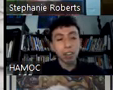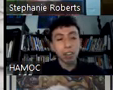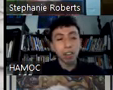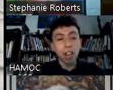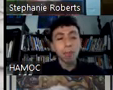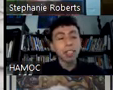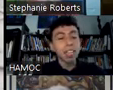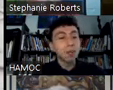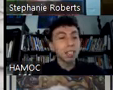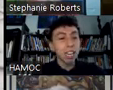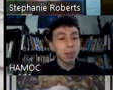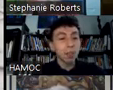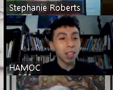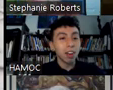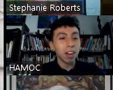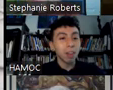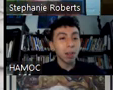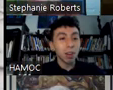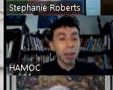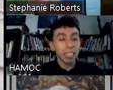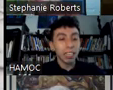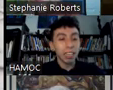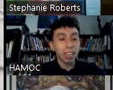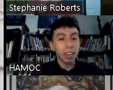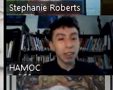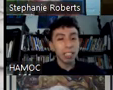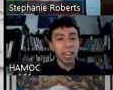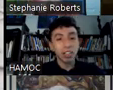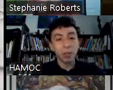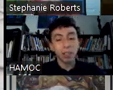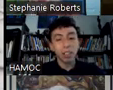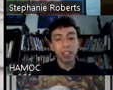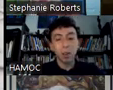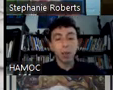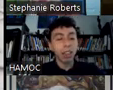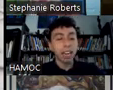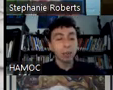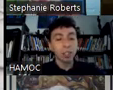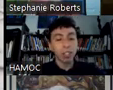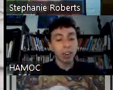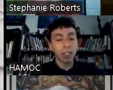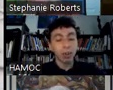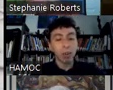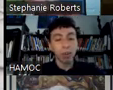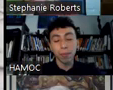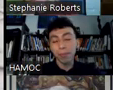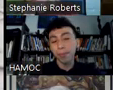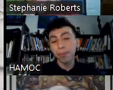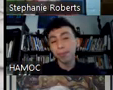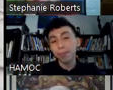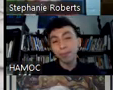exhibition title. Does anything resonate with you there, kind of with your painting and kind of its connection with the exhibition title as a